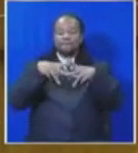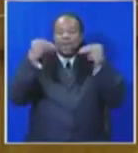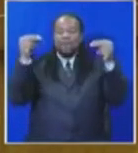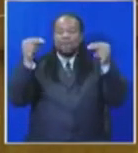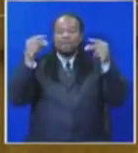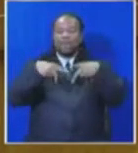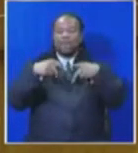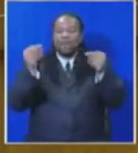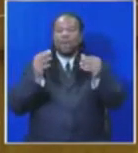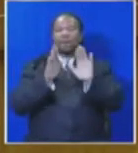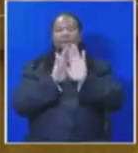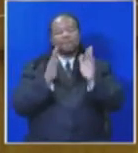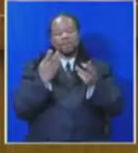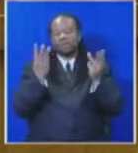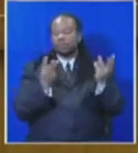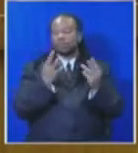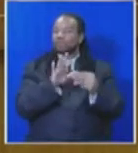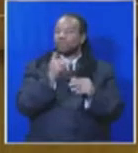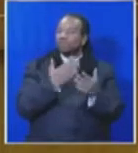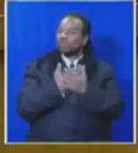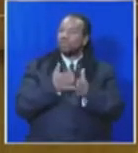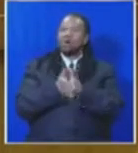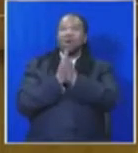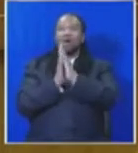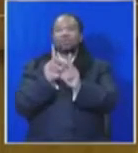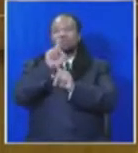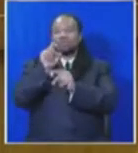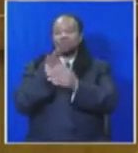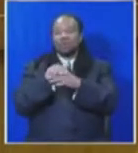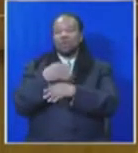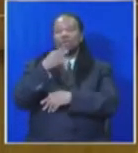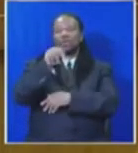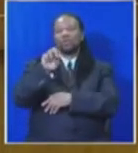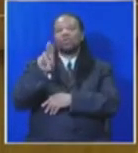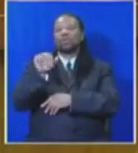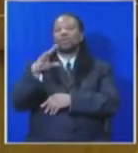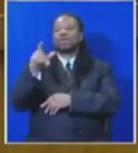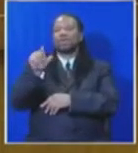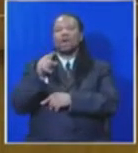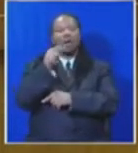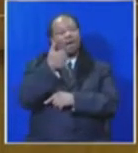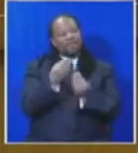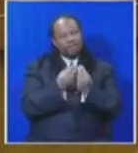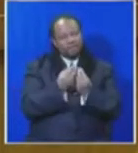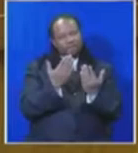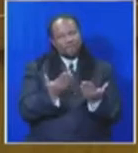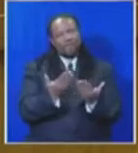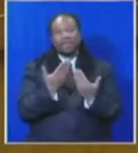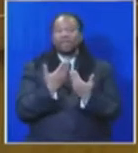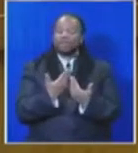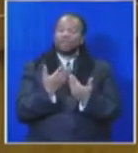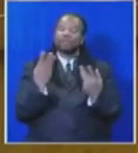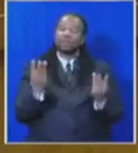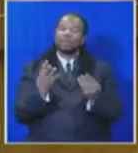to question decisions regarding nuclear power and other less desirable solutions. Sadly, it is presently easier for people